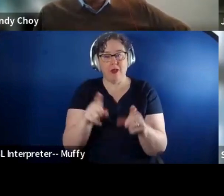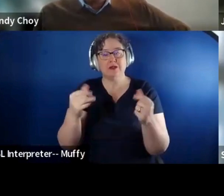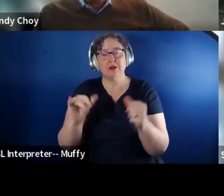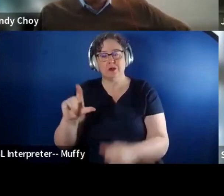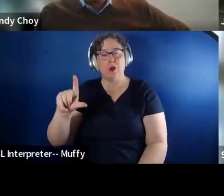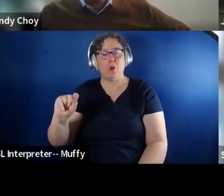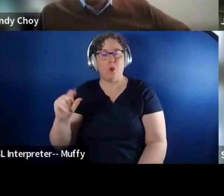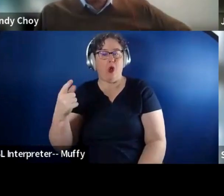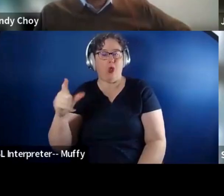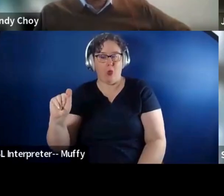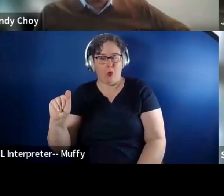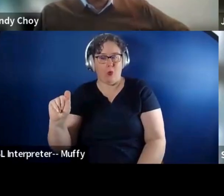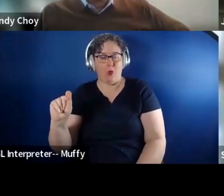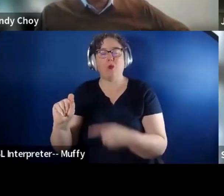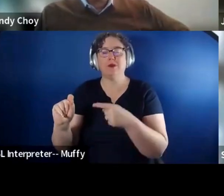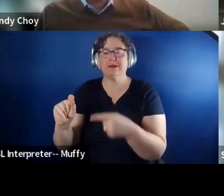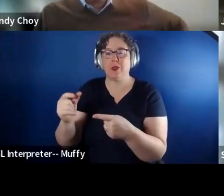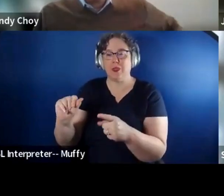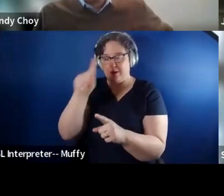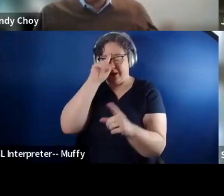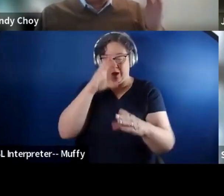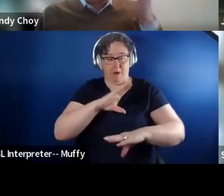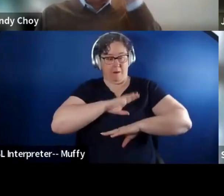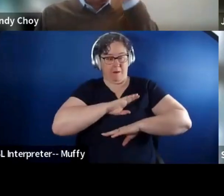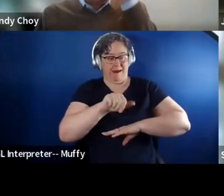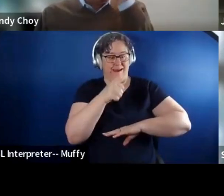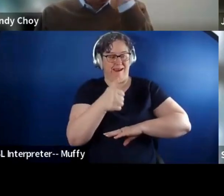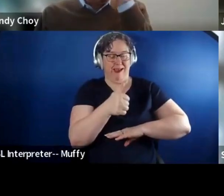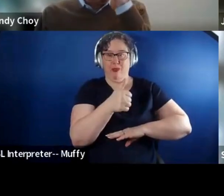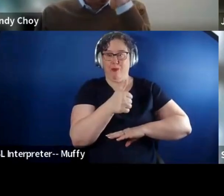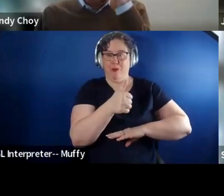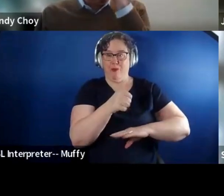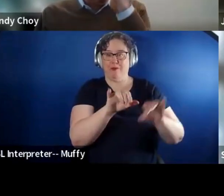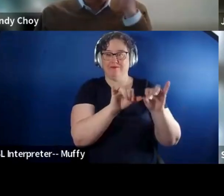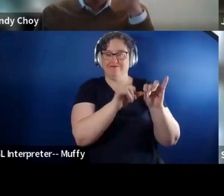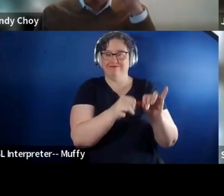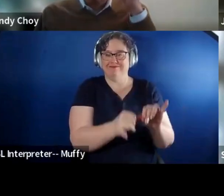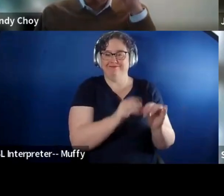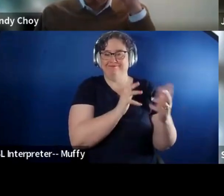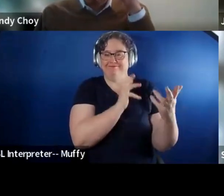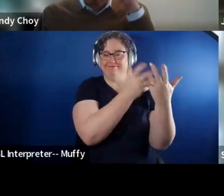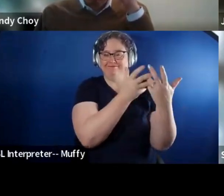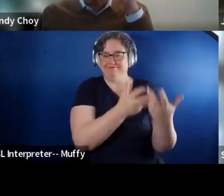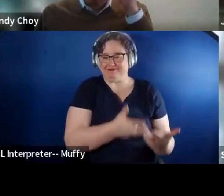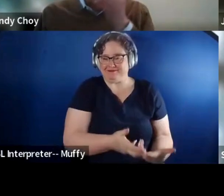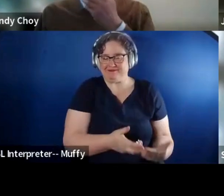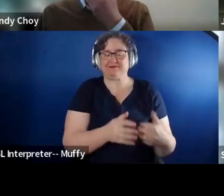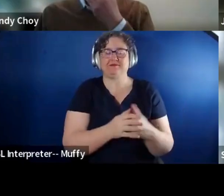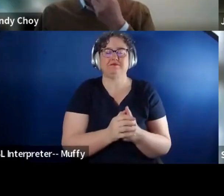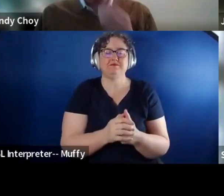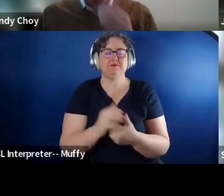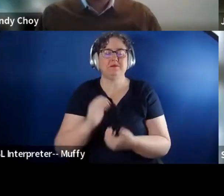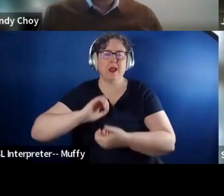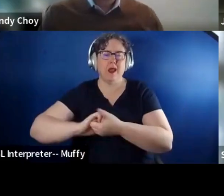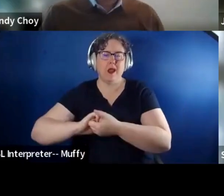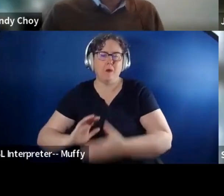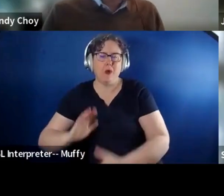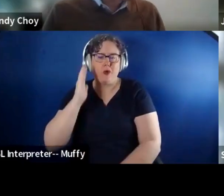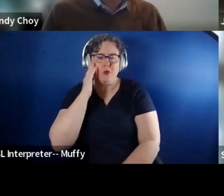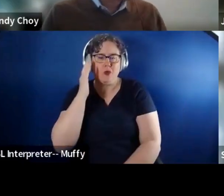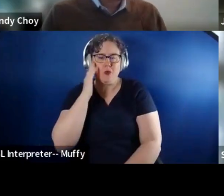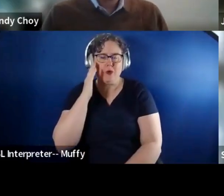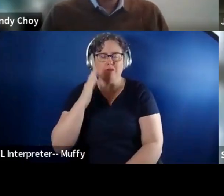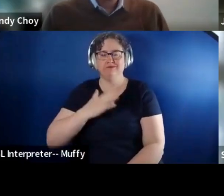So it's thinking about how I can meet those other metrics. And a lot of partners will know this is my